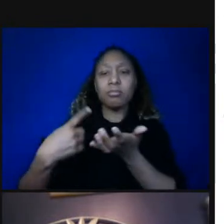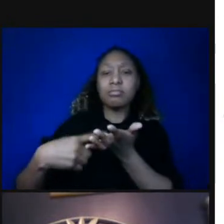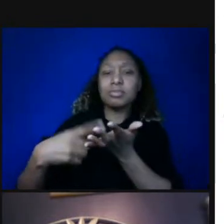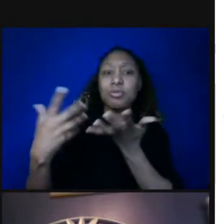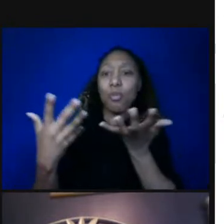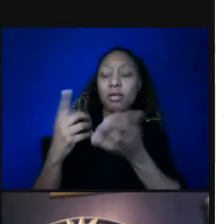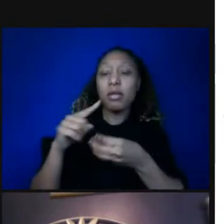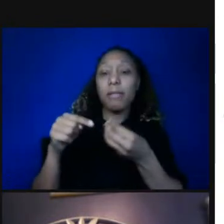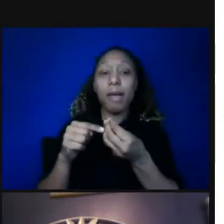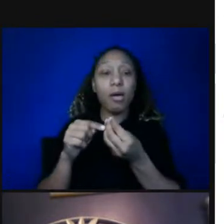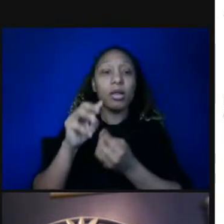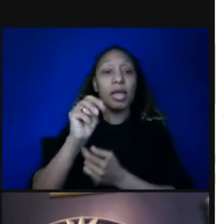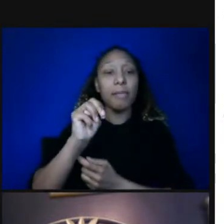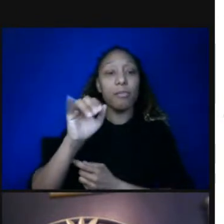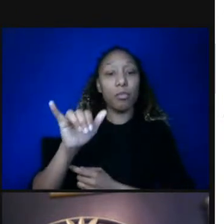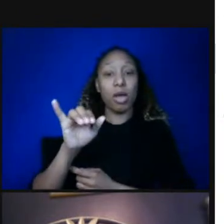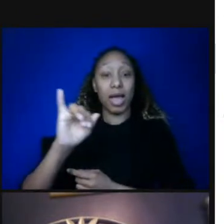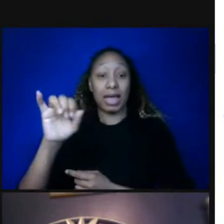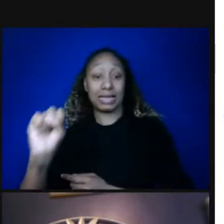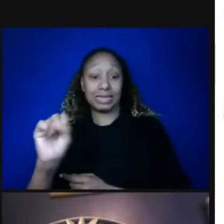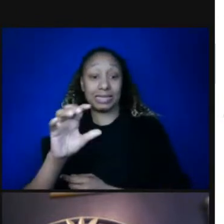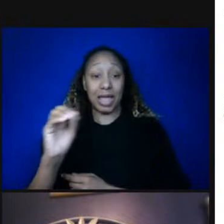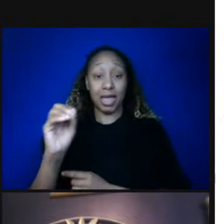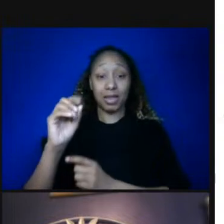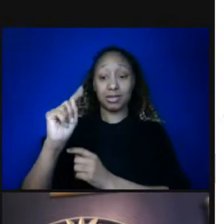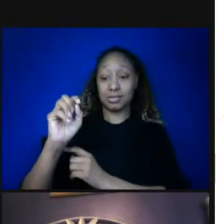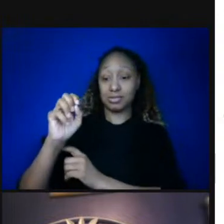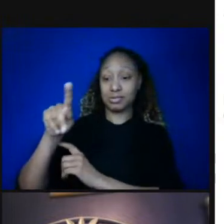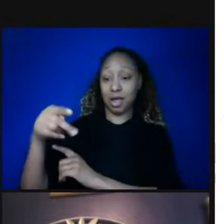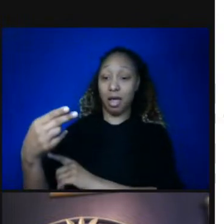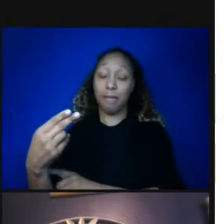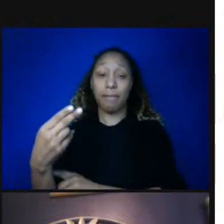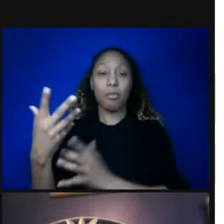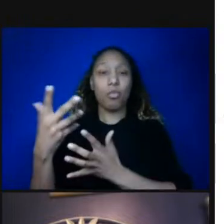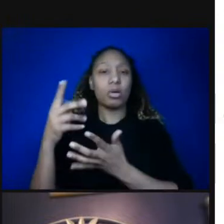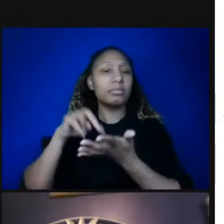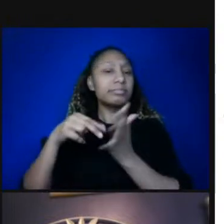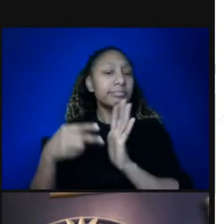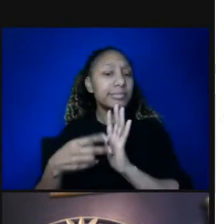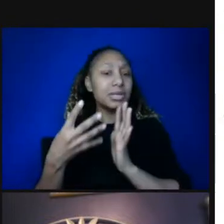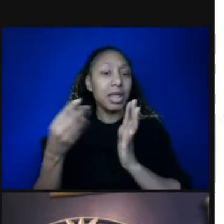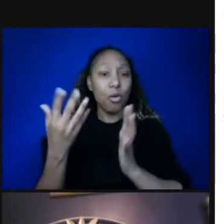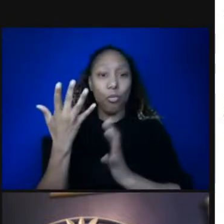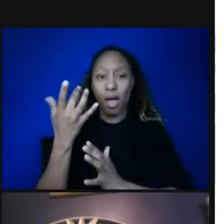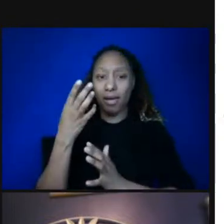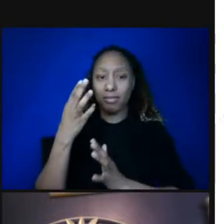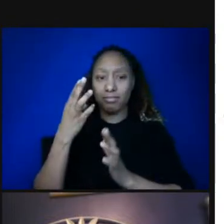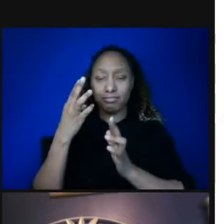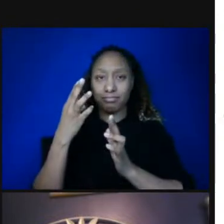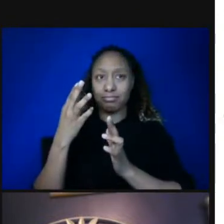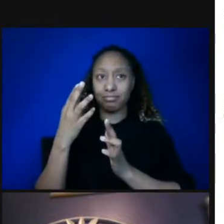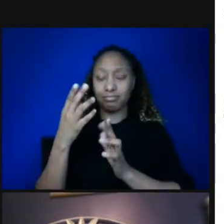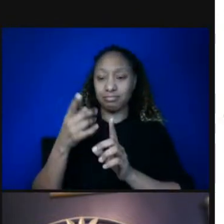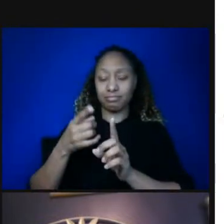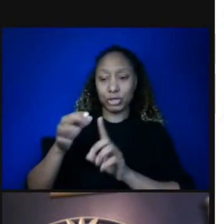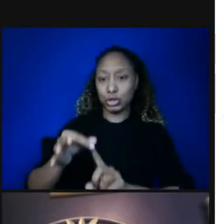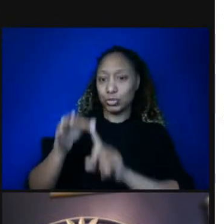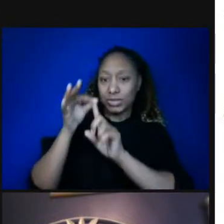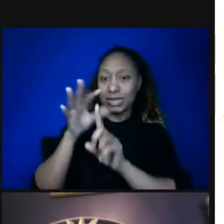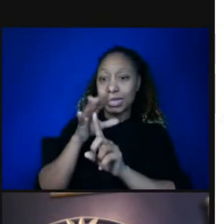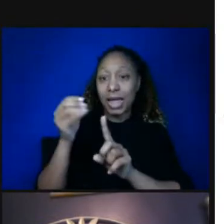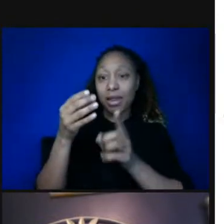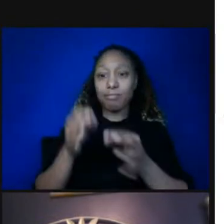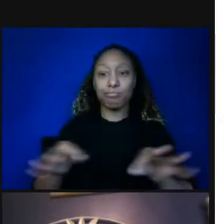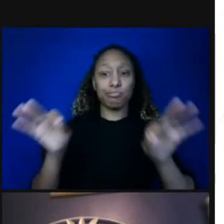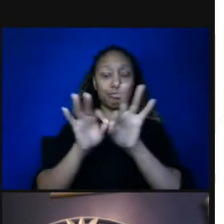what Mayis and T.O.H.P are and why they are so unique and important, as well as the reasons why we conducted this work to